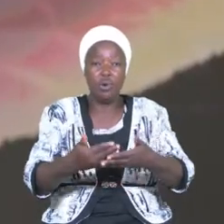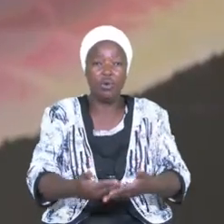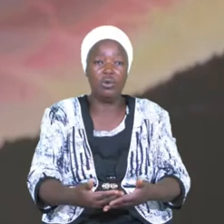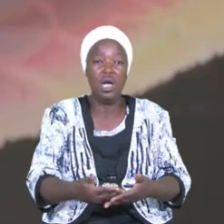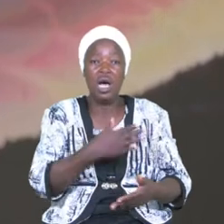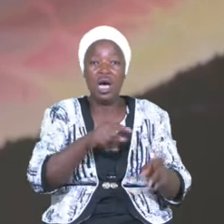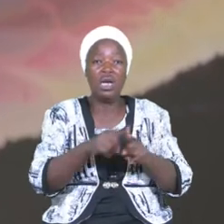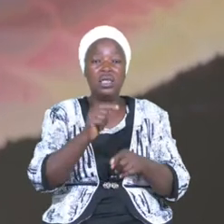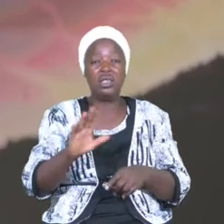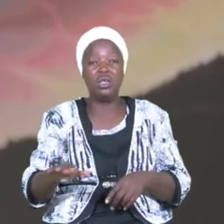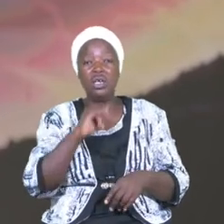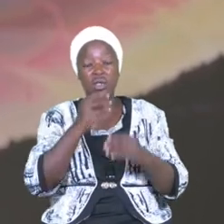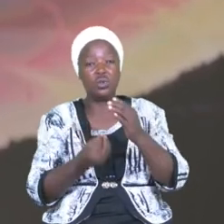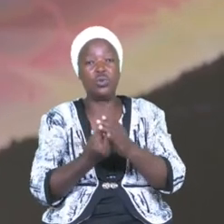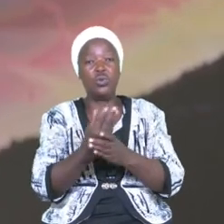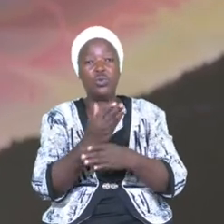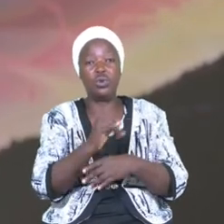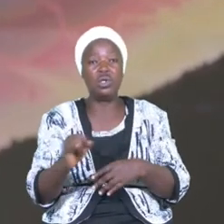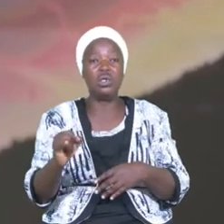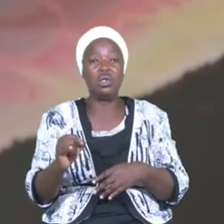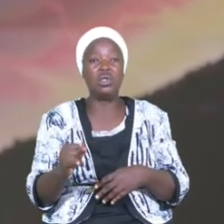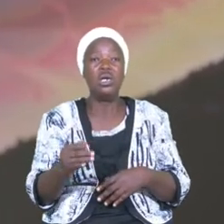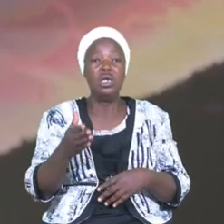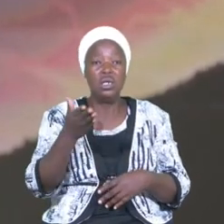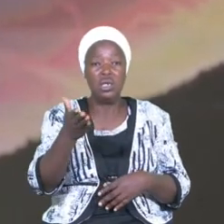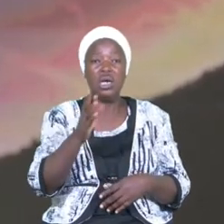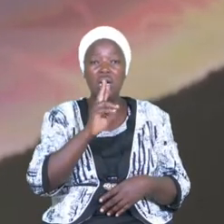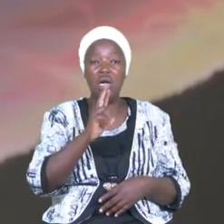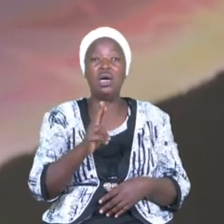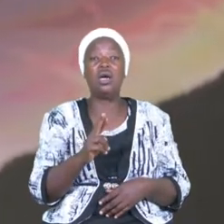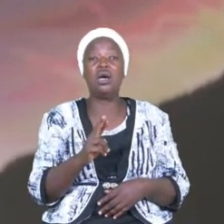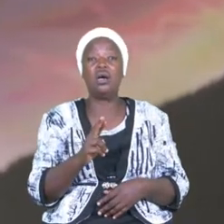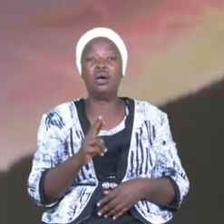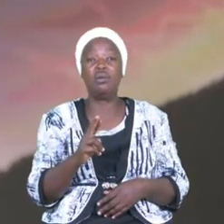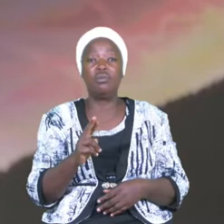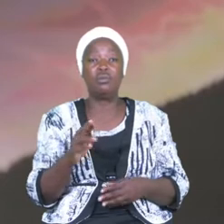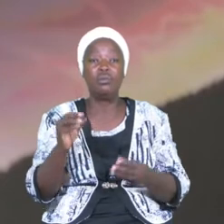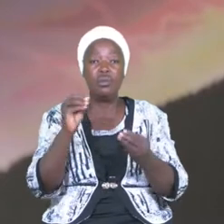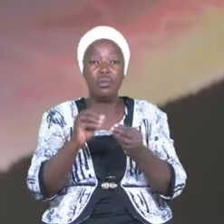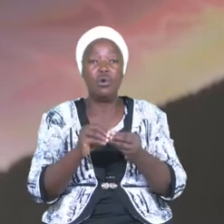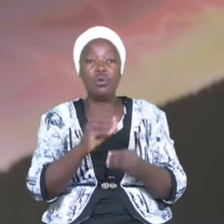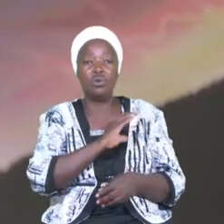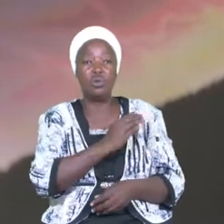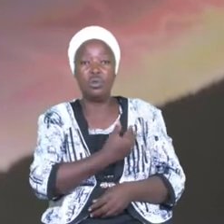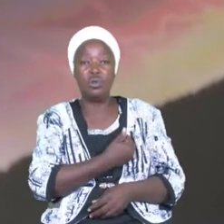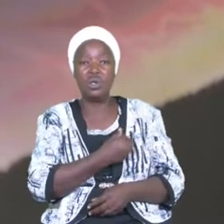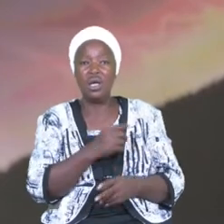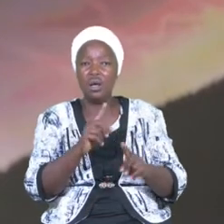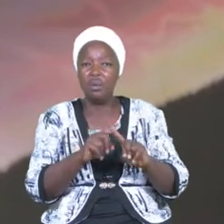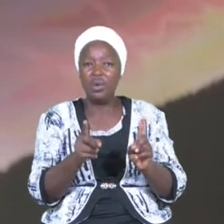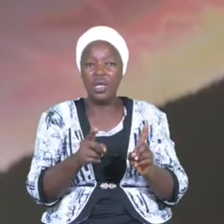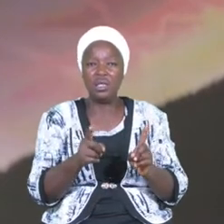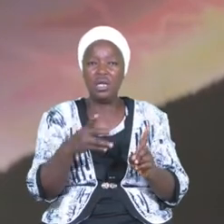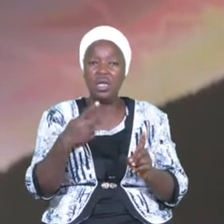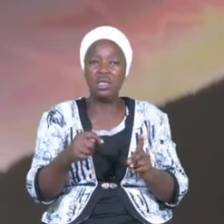growing the muscles, but the inner